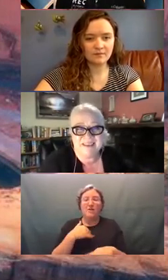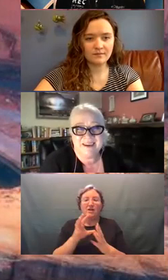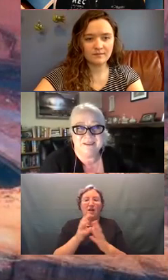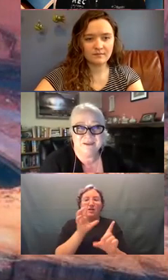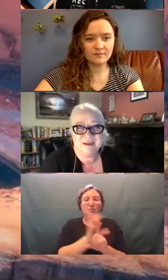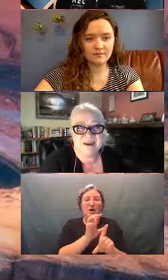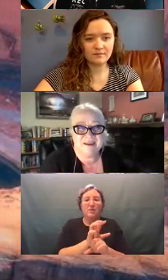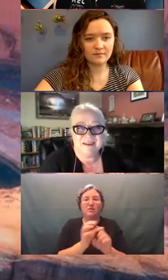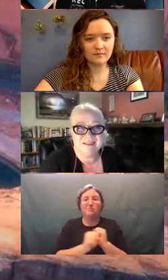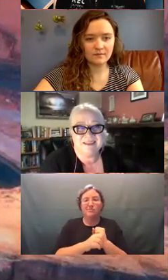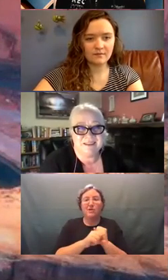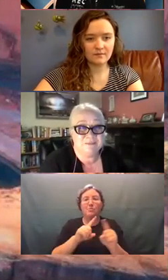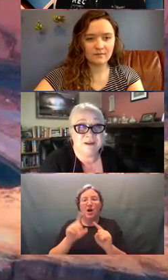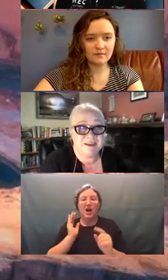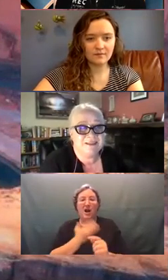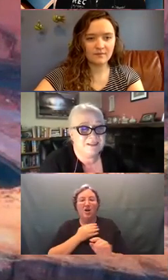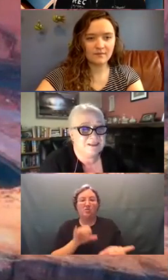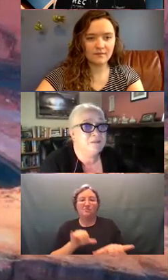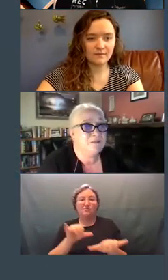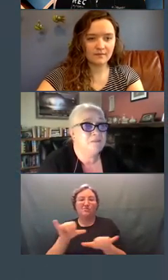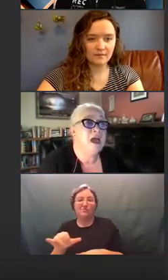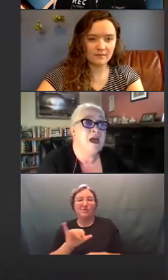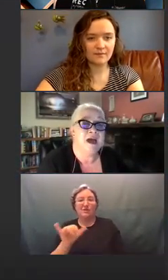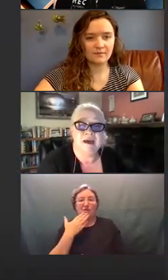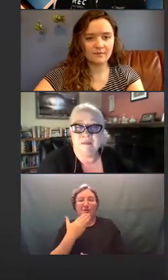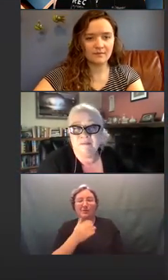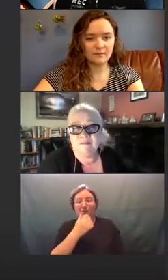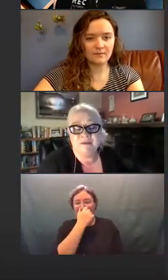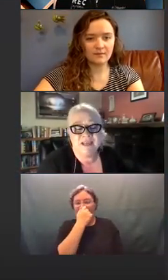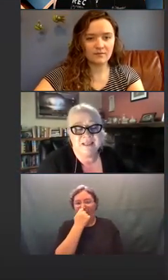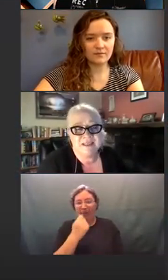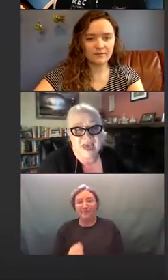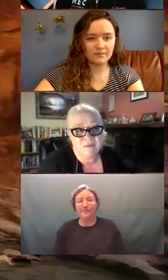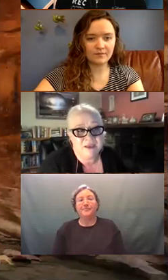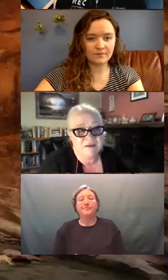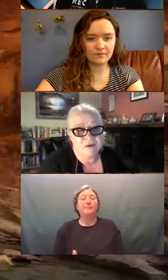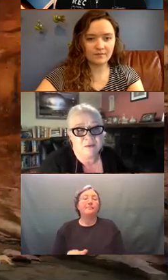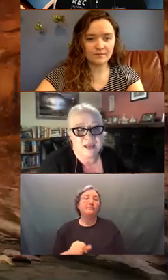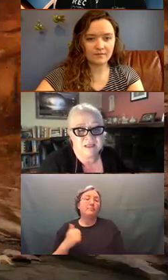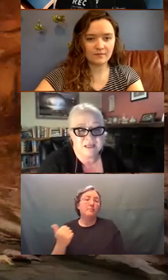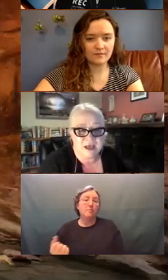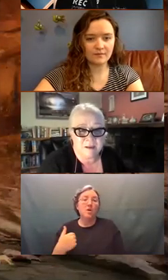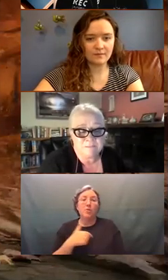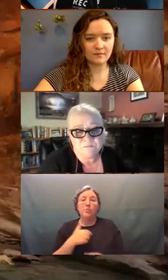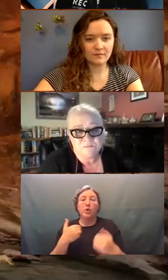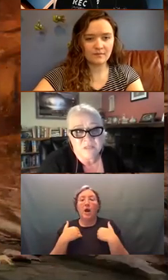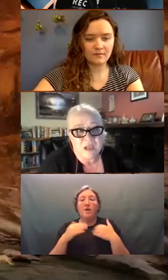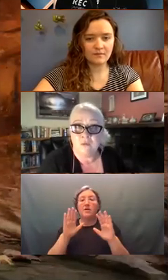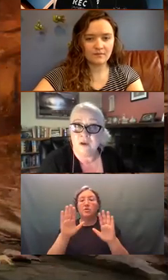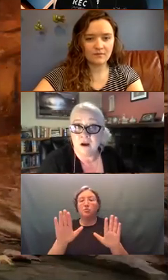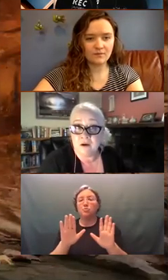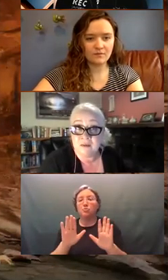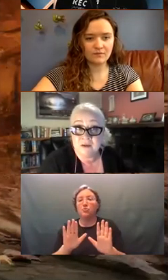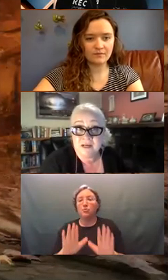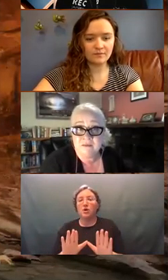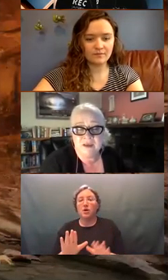I think our Tuacahn is pretty good too. Besides that, we have a a great